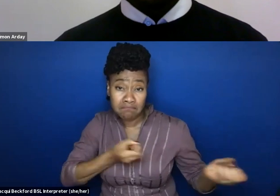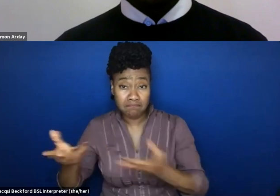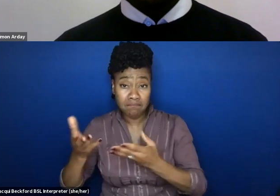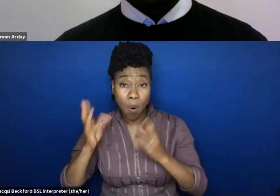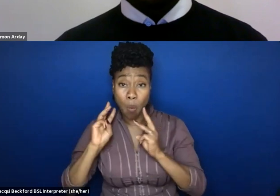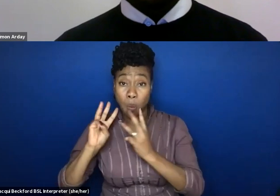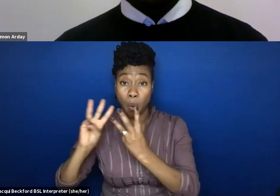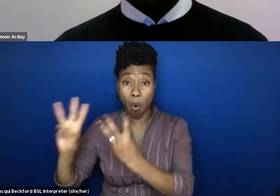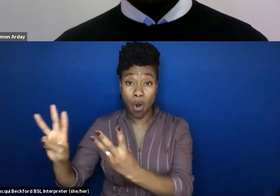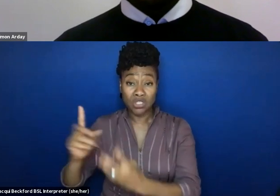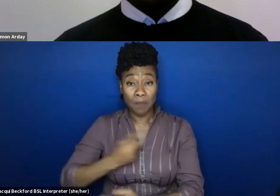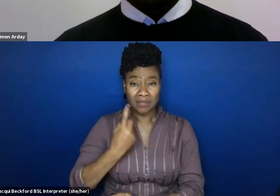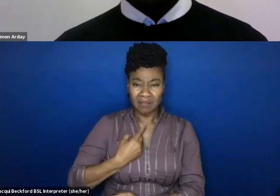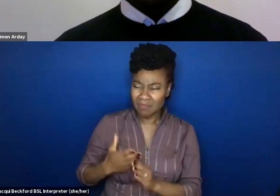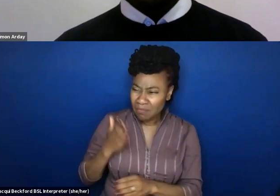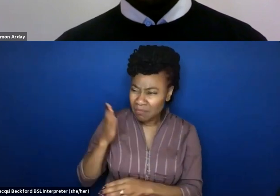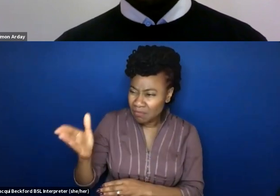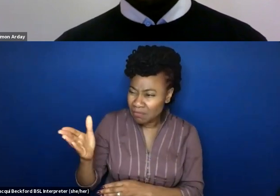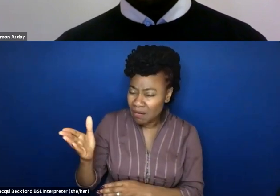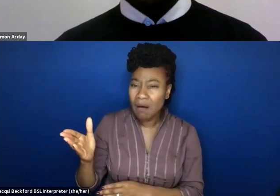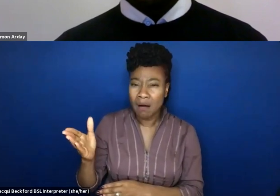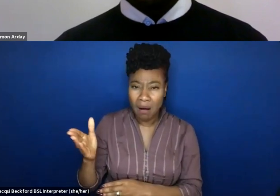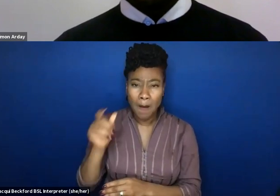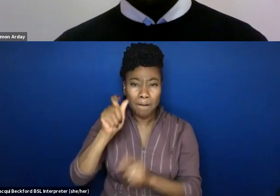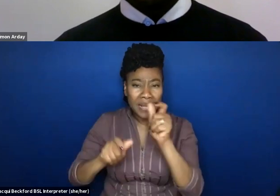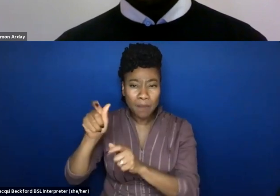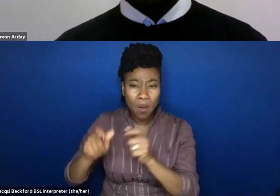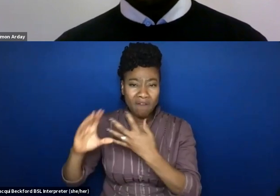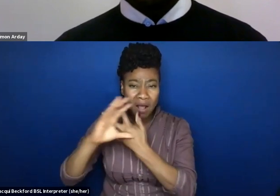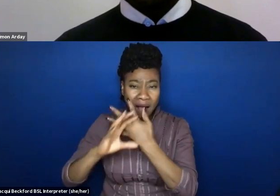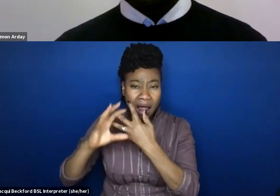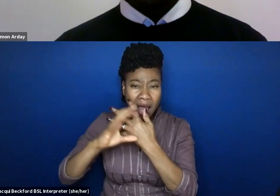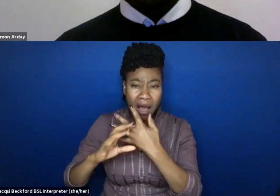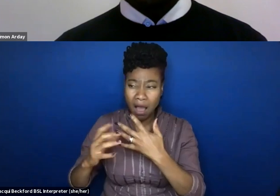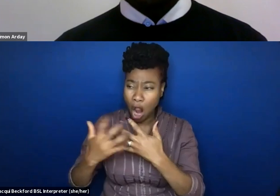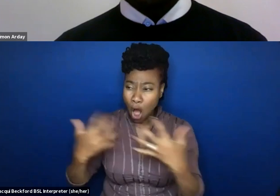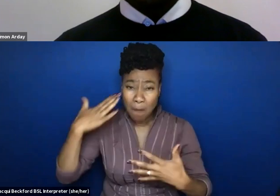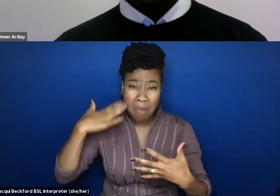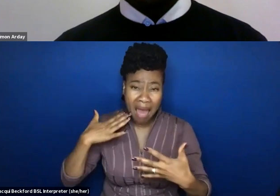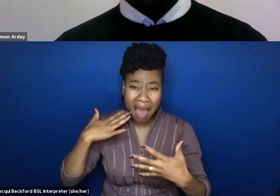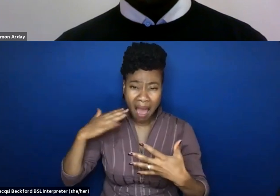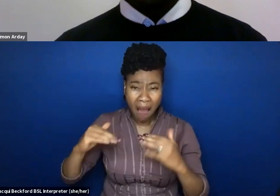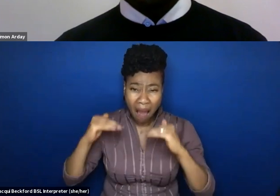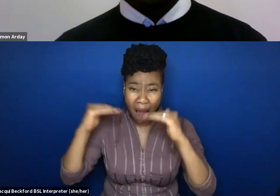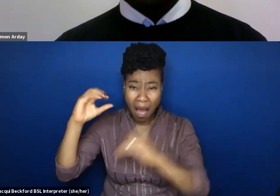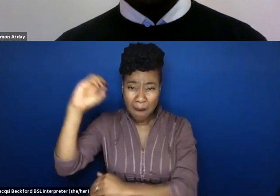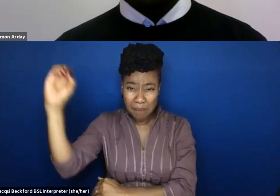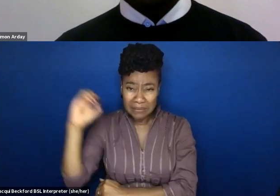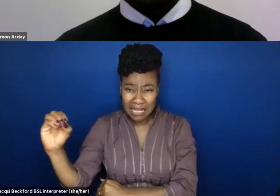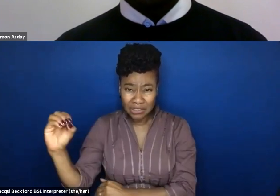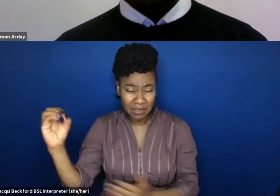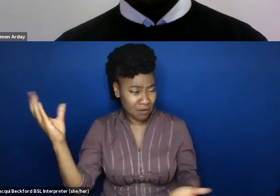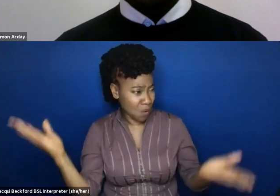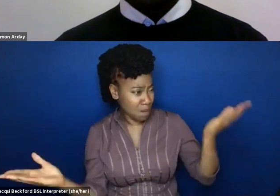lot of Black and a lot of colored patients. And it wasn't proportional. I don't know if it would be in